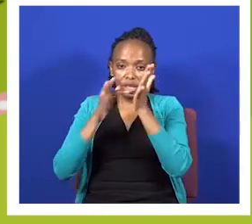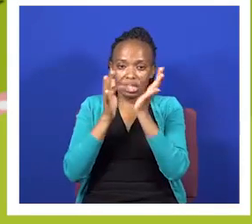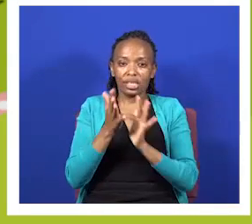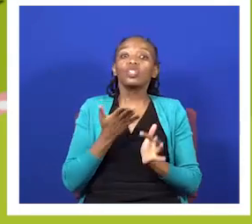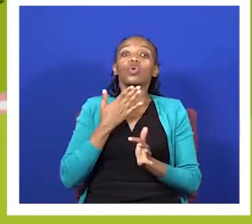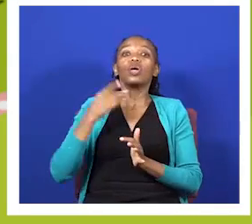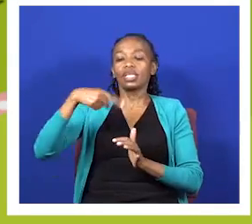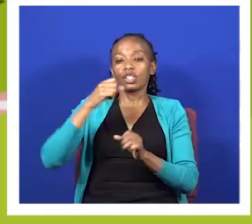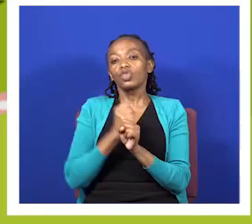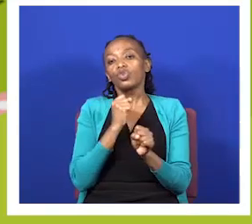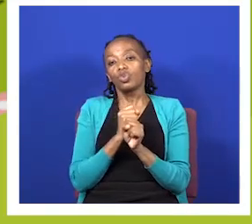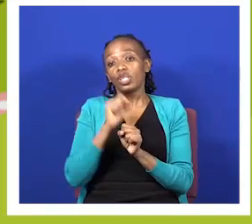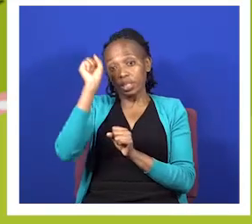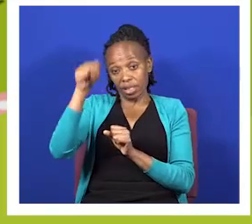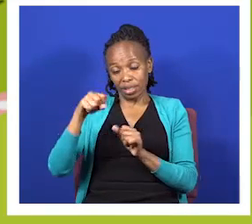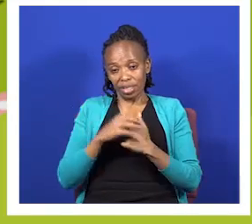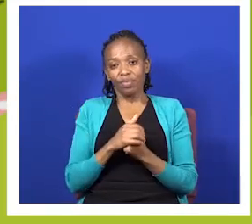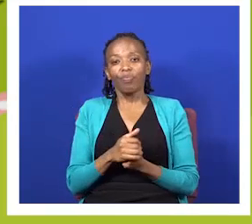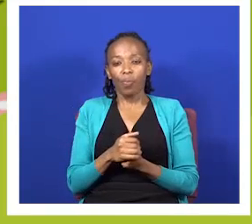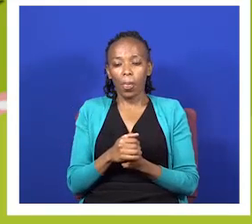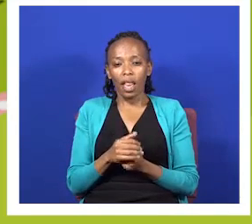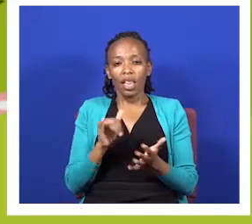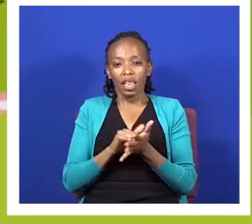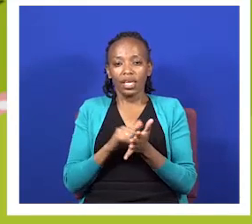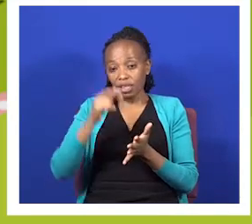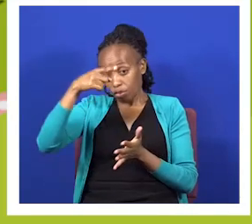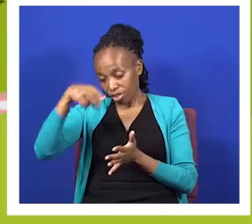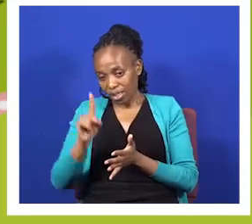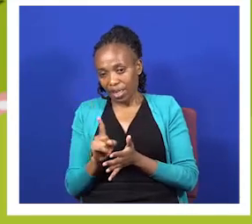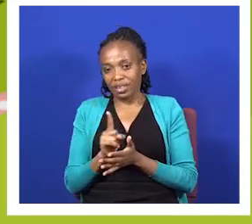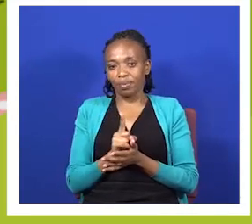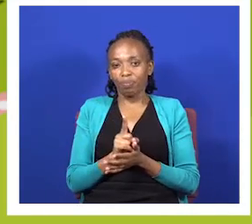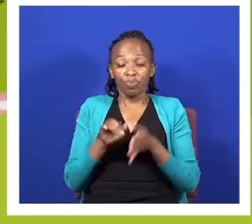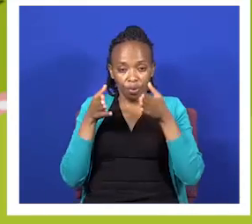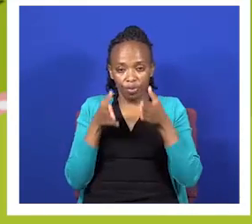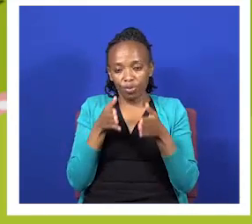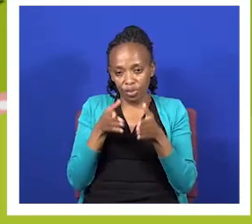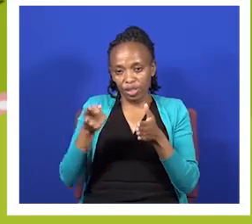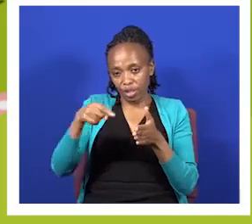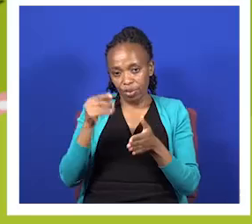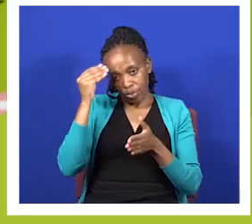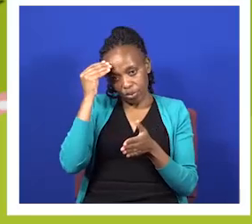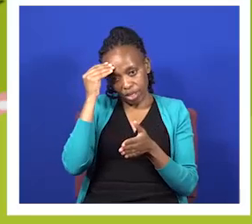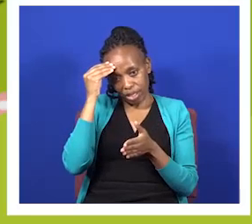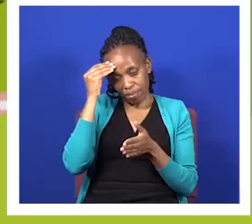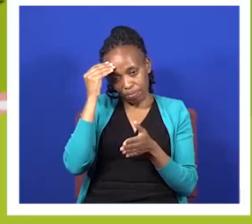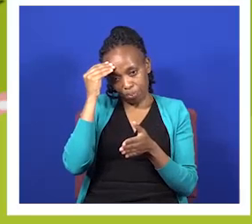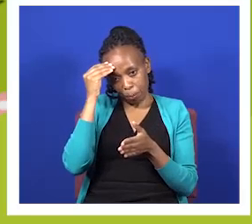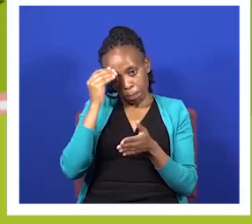us to do? Yes, that is correct. And today we are going to